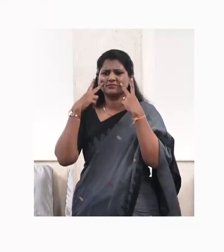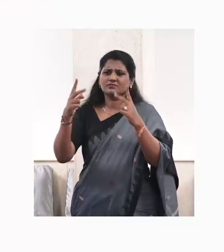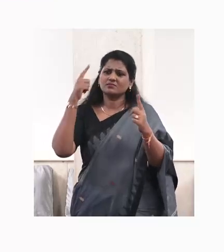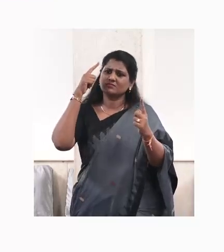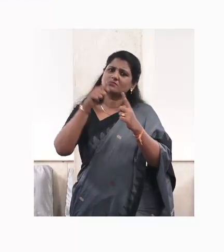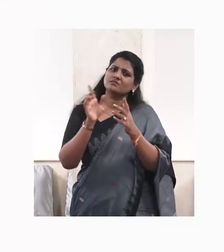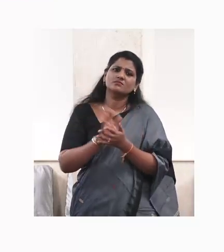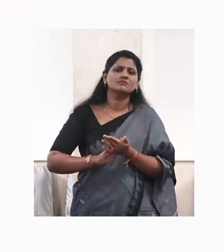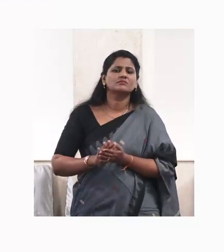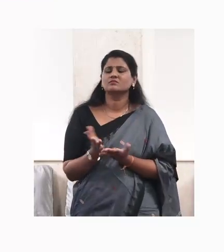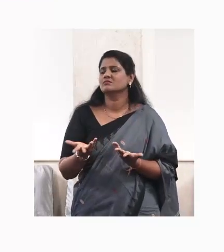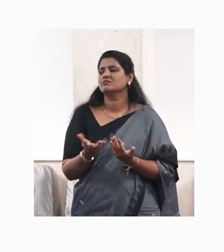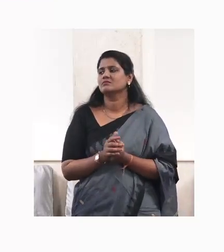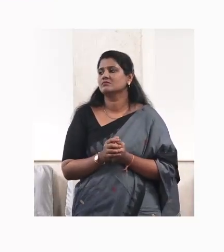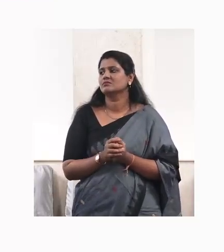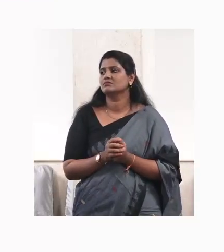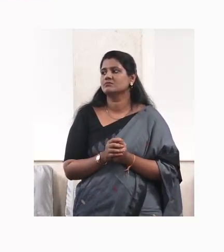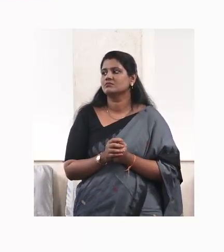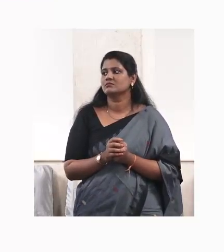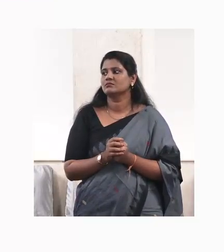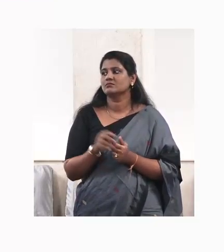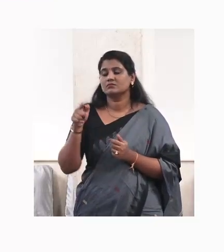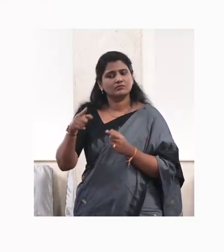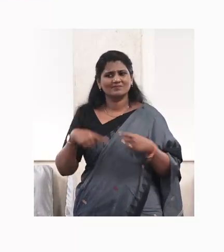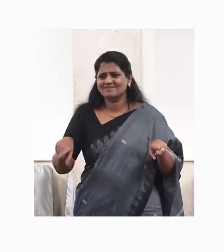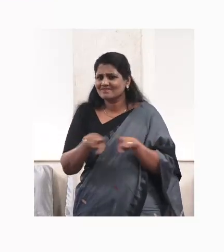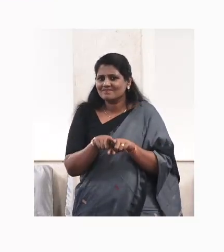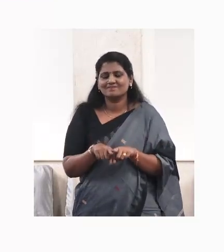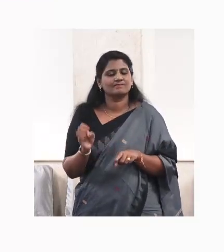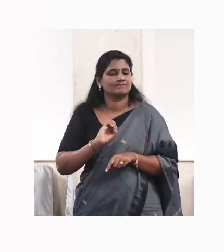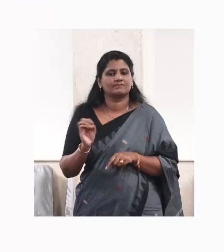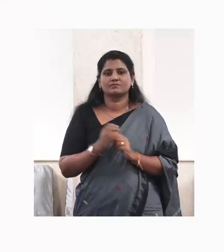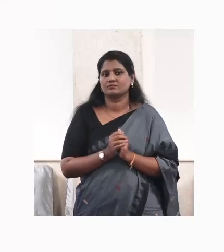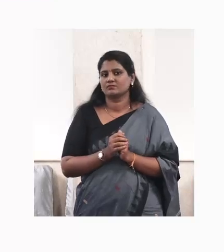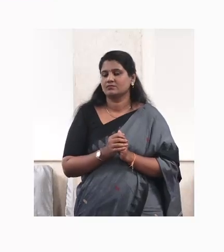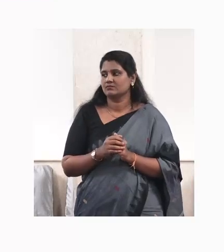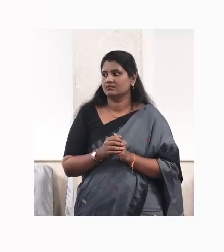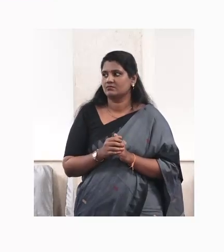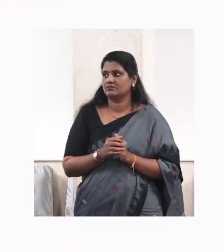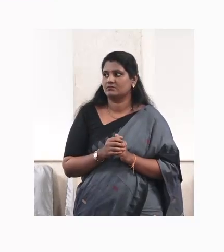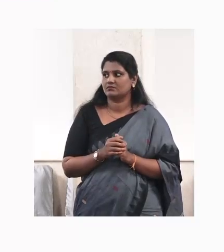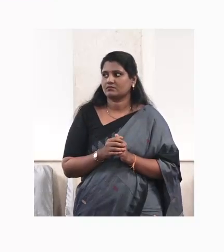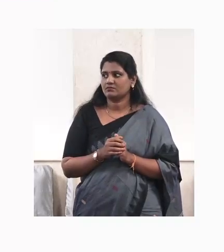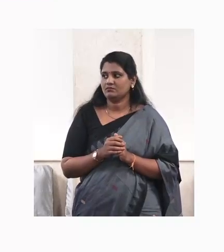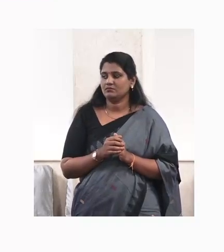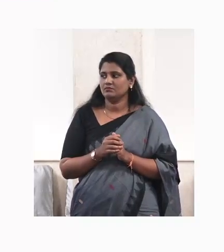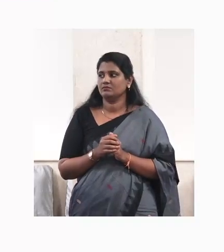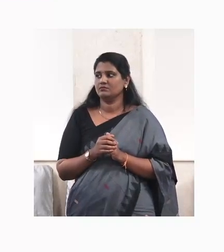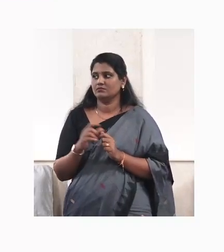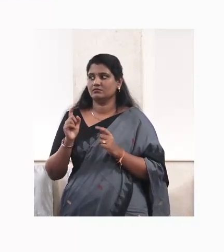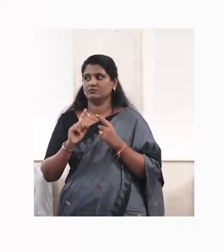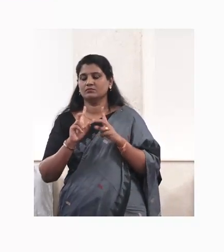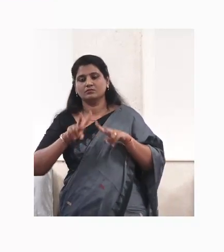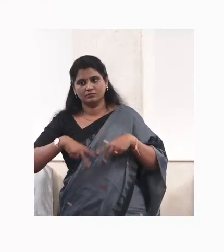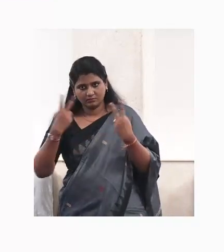the situation. And it's exactly the same thing, how to deal with a